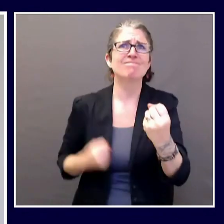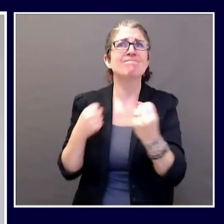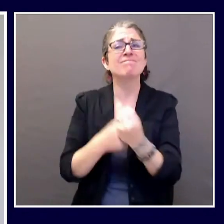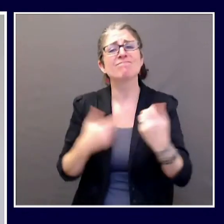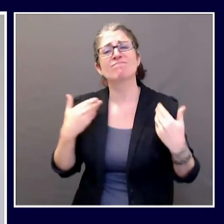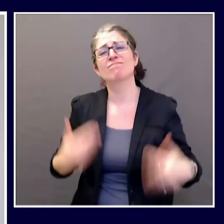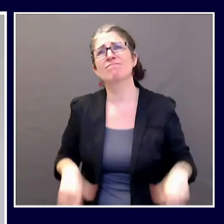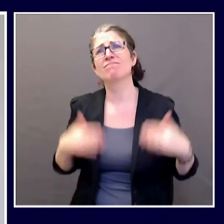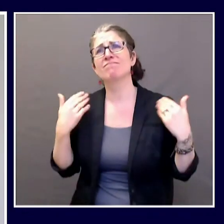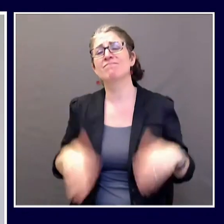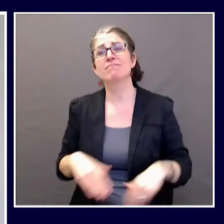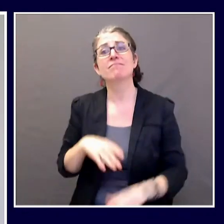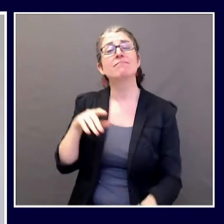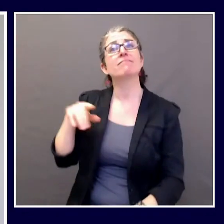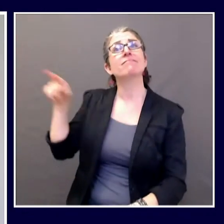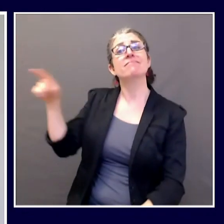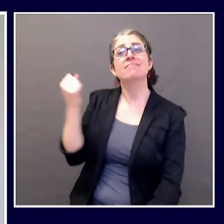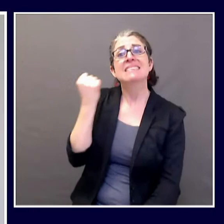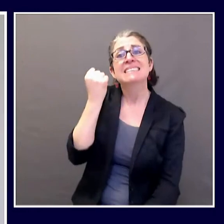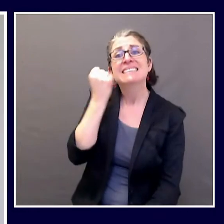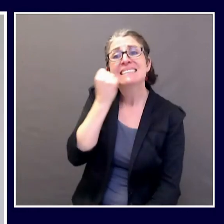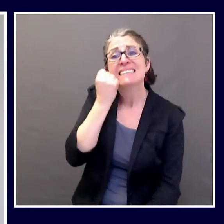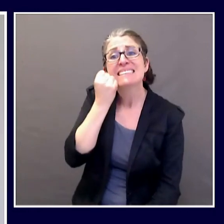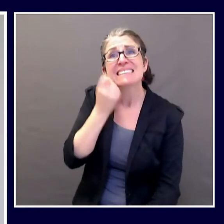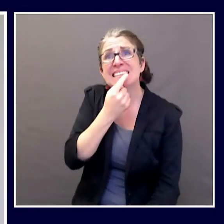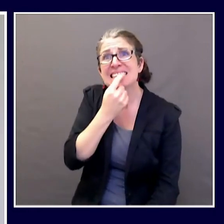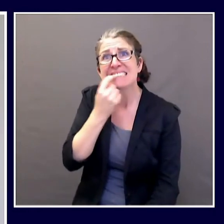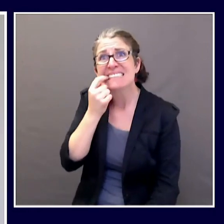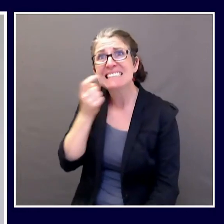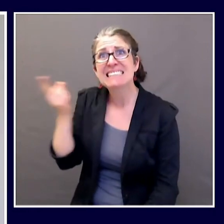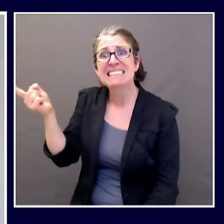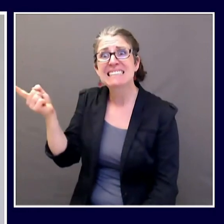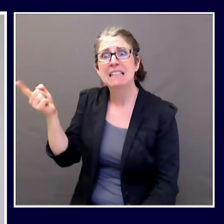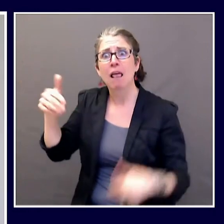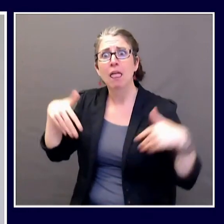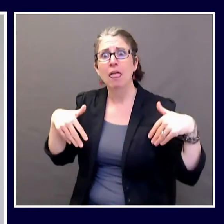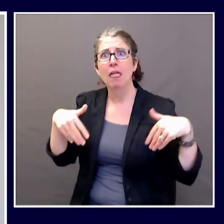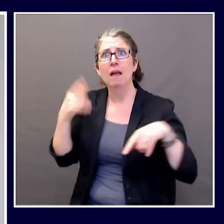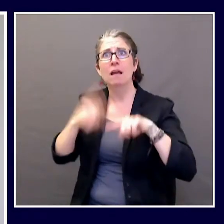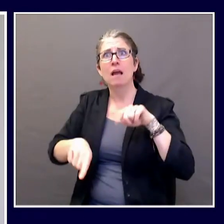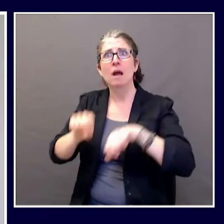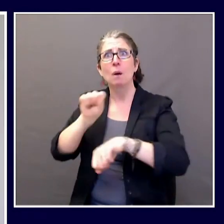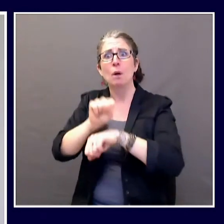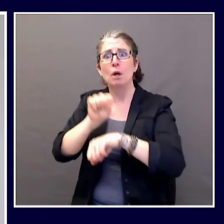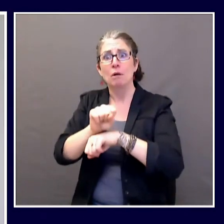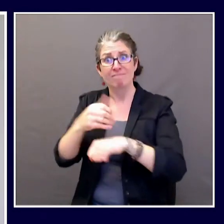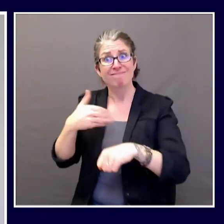to businesses and manufacturers across the state who converted from making boots to